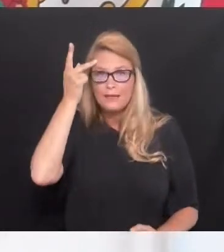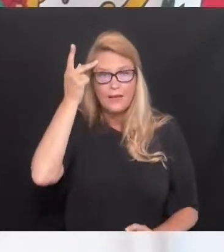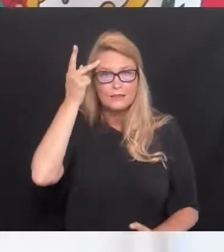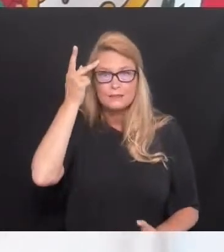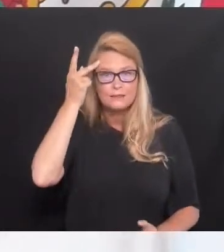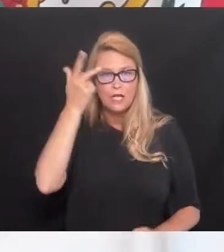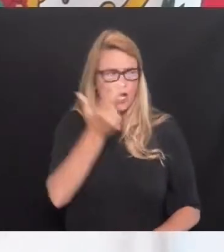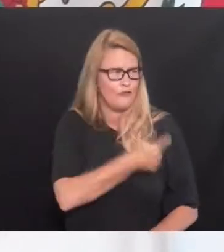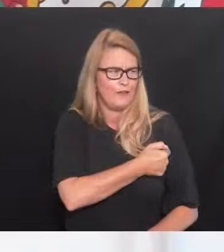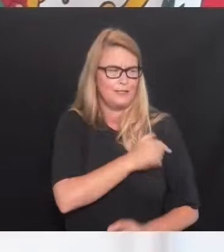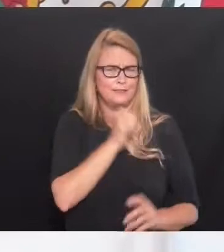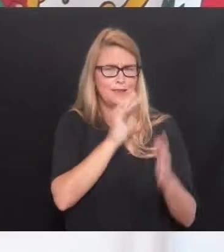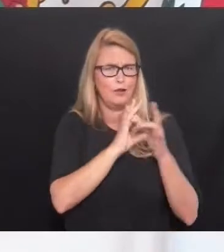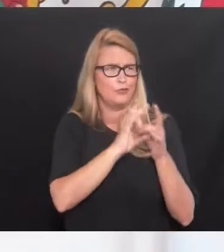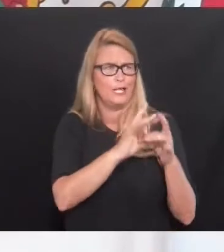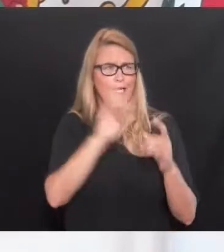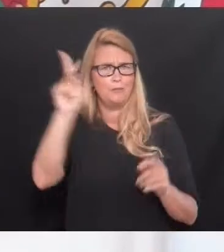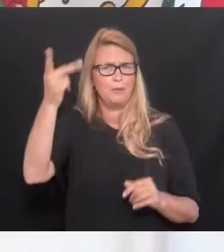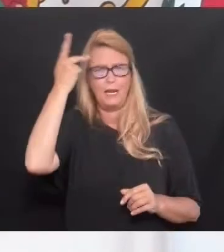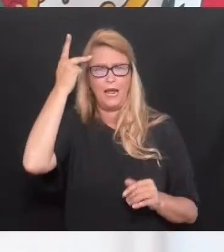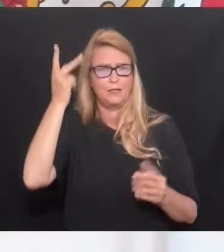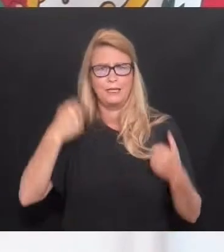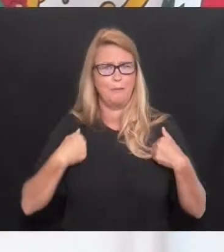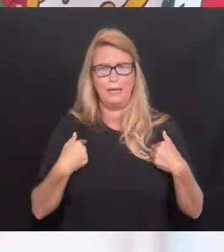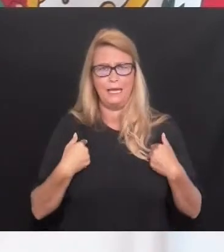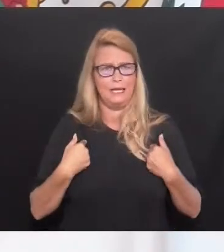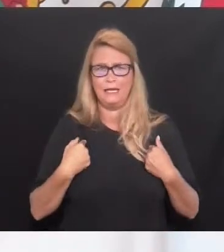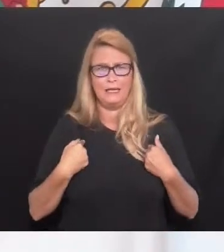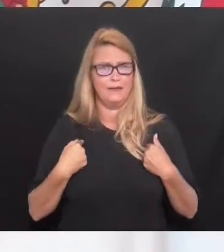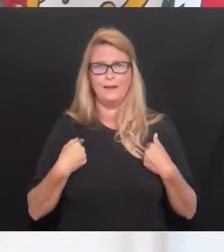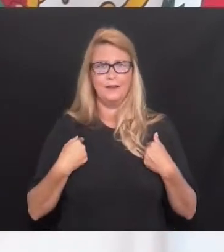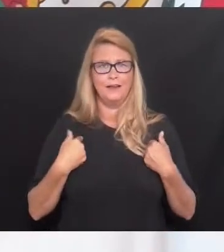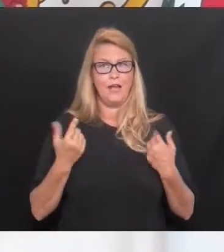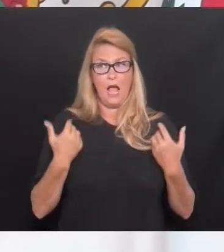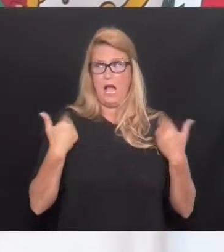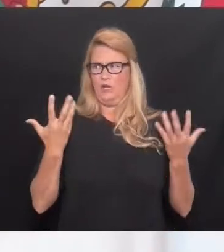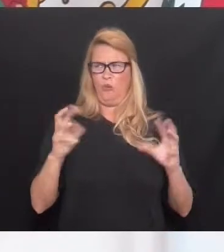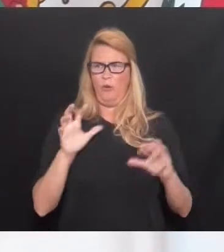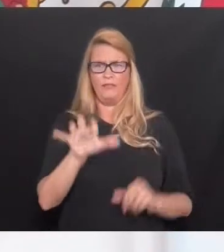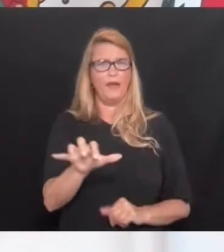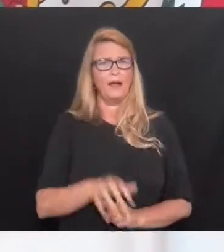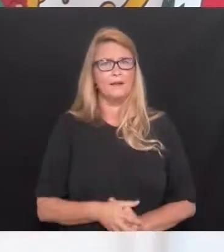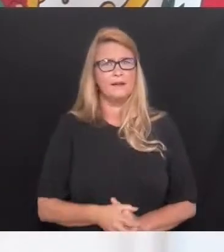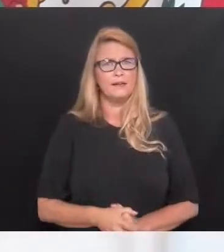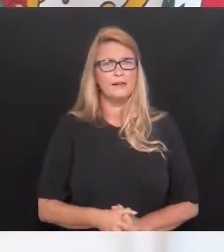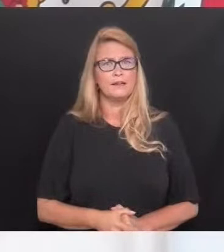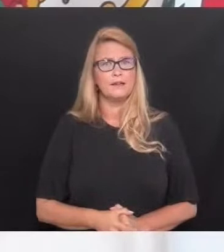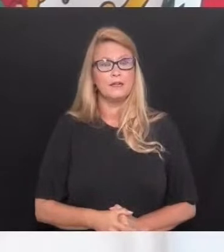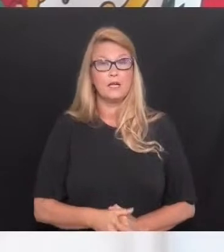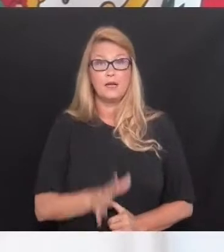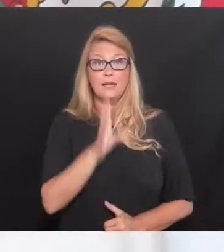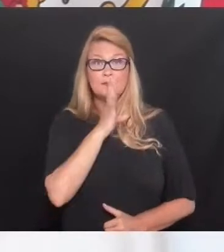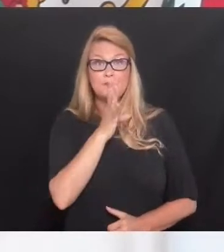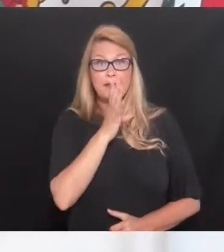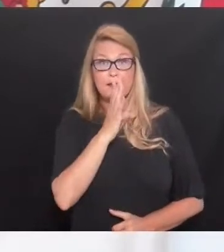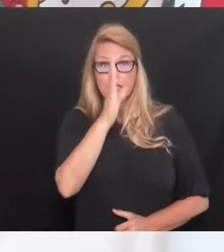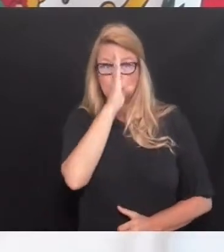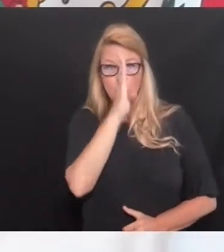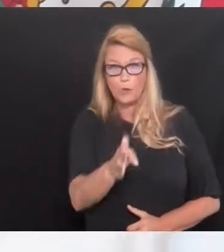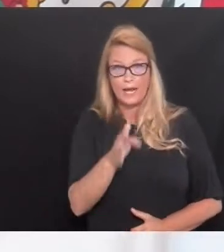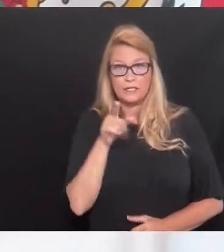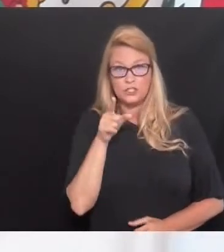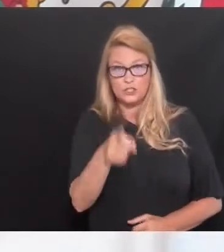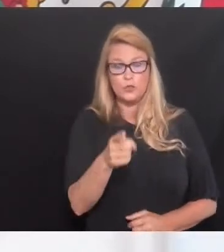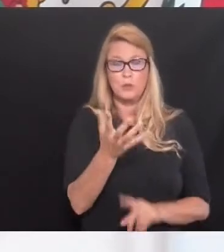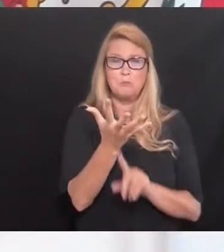one fiber of political in me. I don't want it in me. But as we speak to you and we